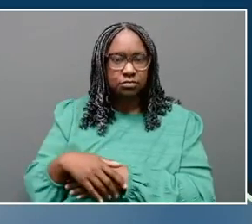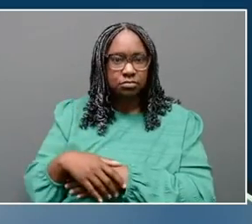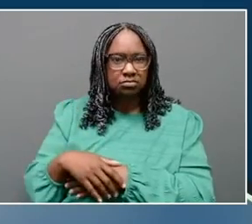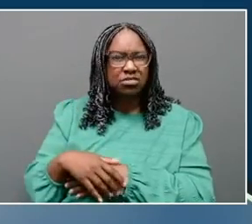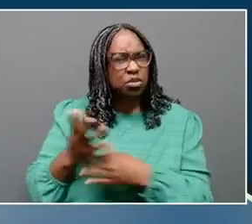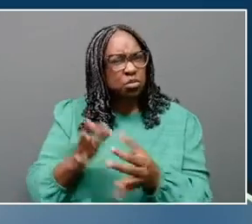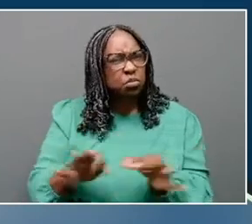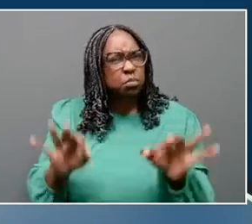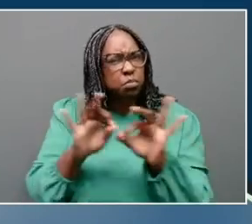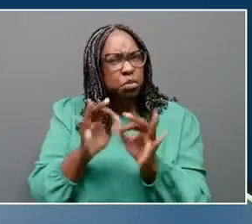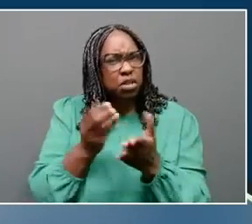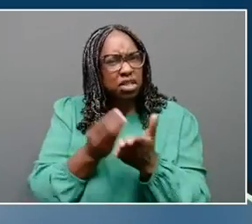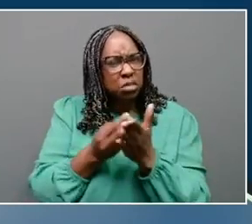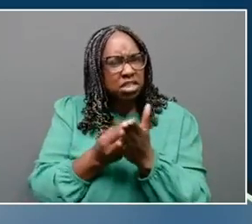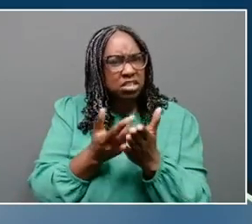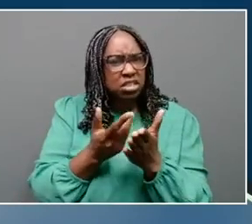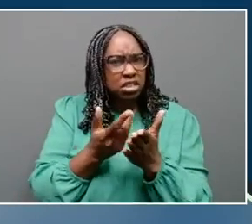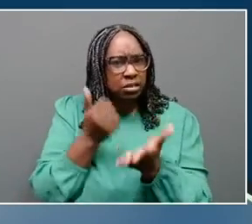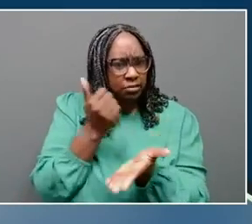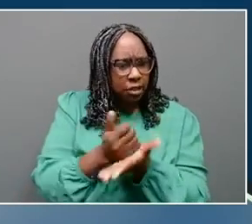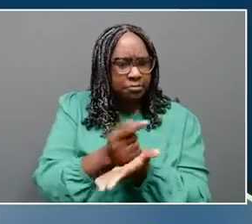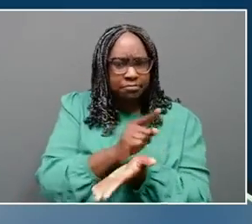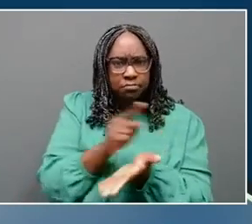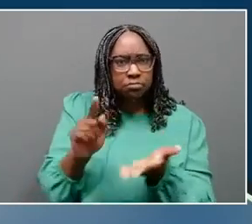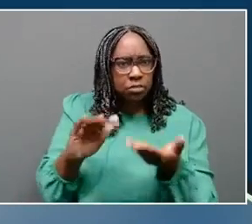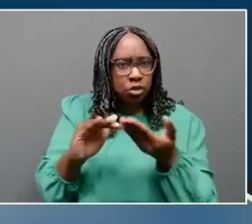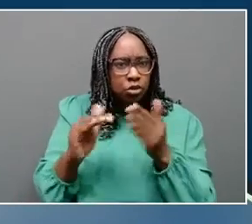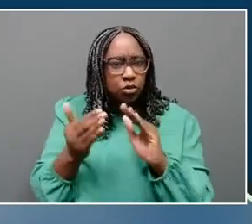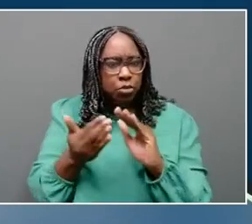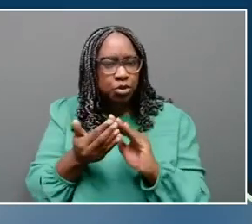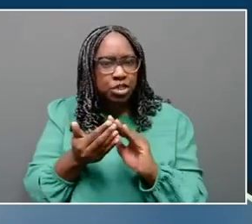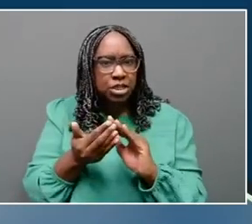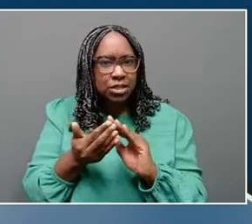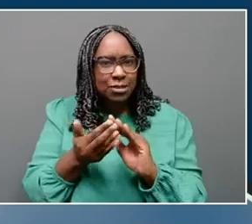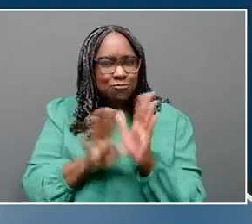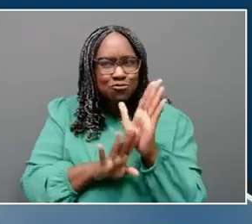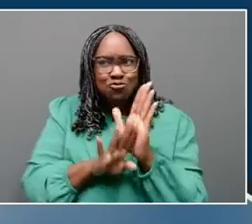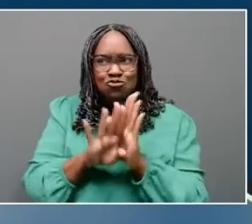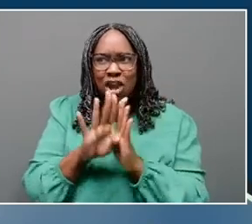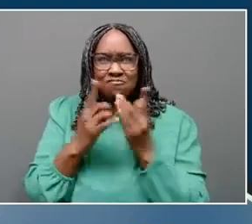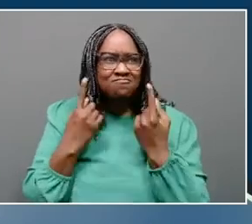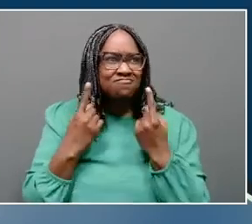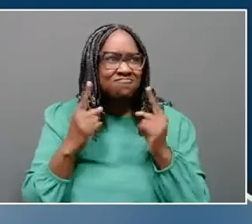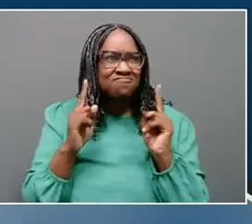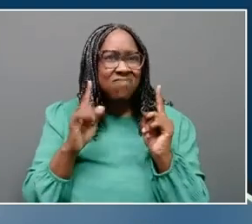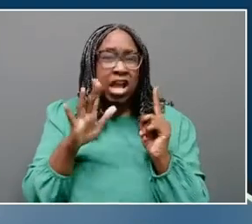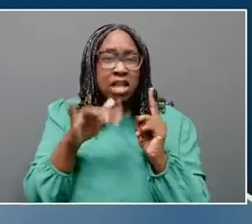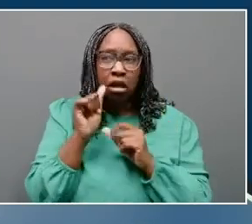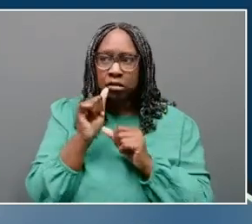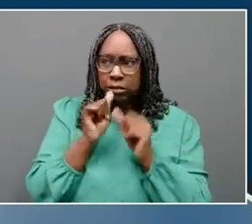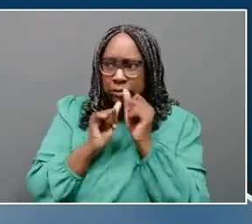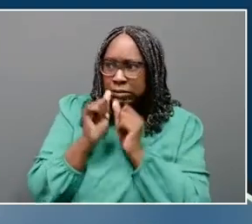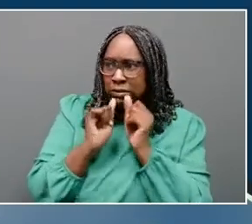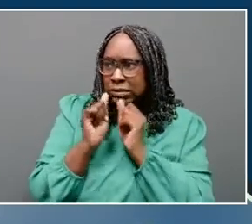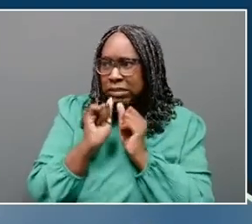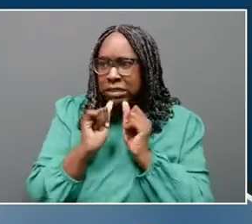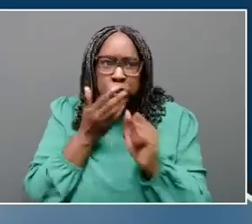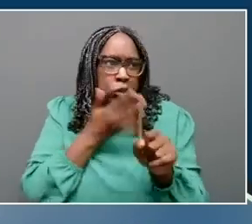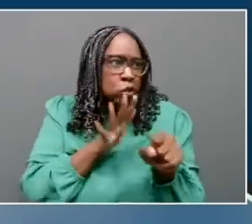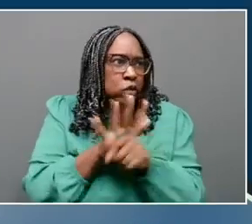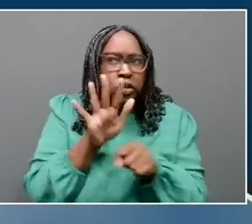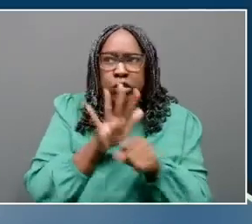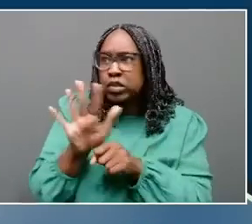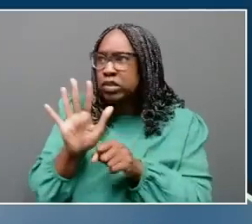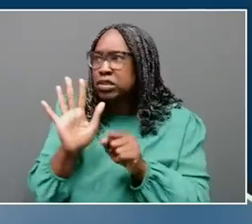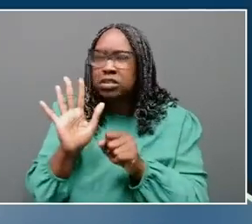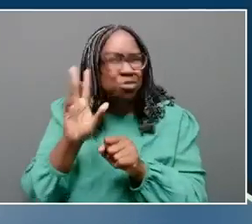dollars that are going to help these communities to thrive, not just to survive, not just to lift themselves back up after